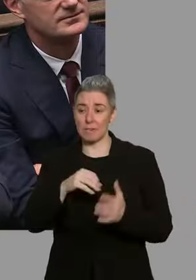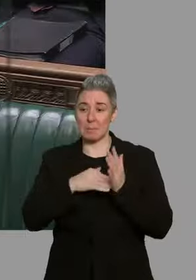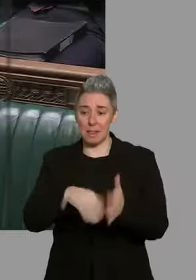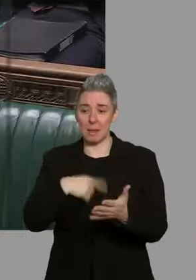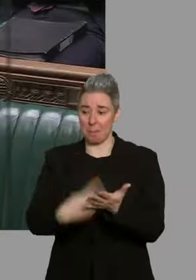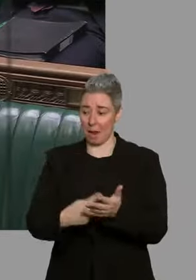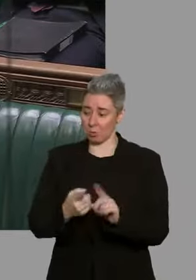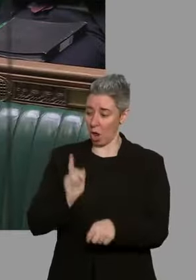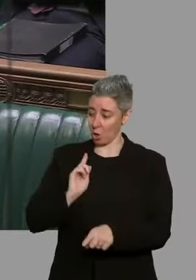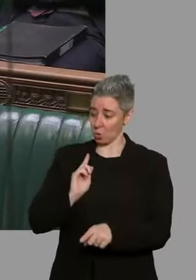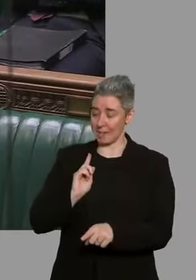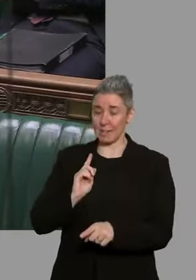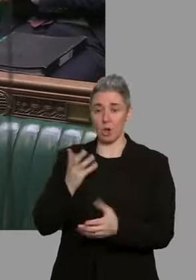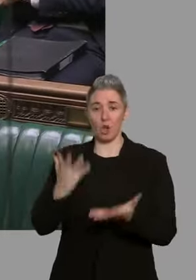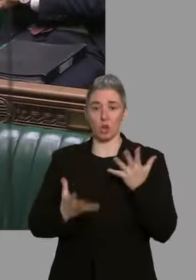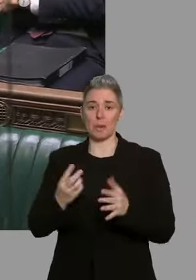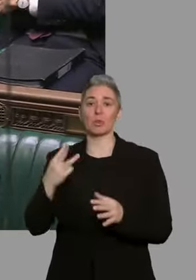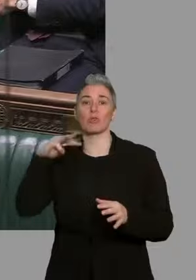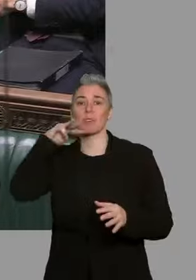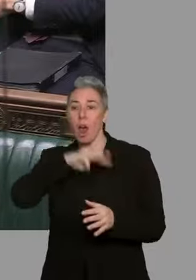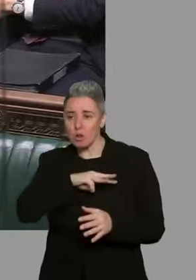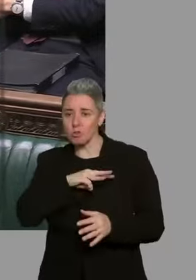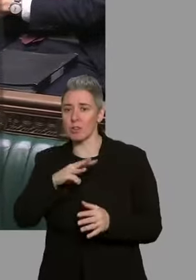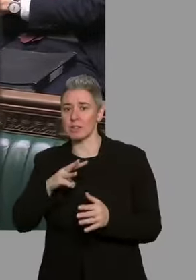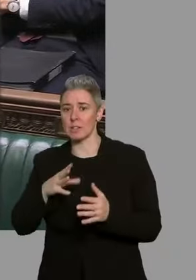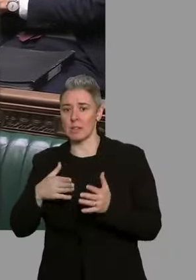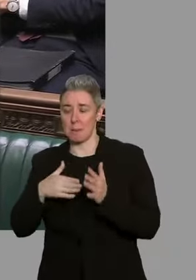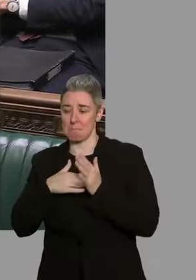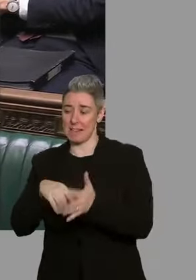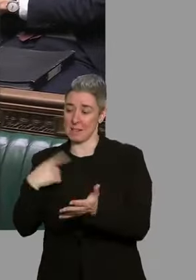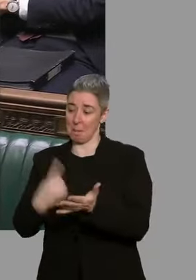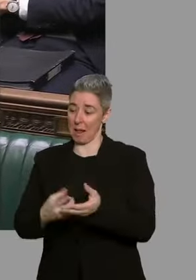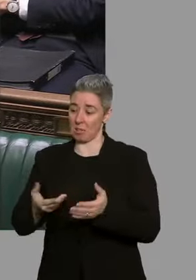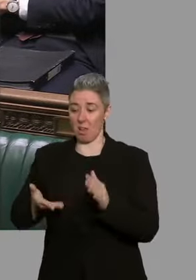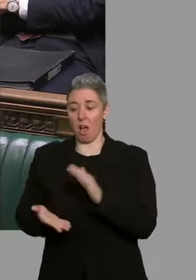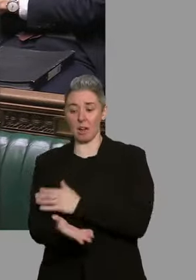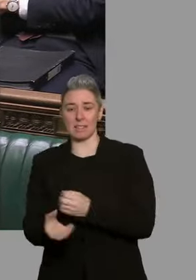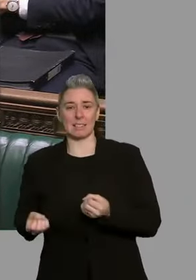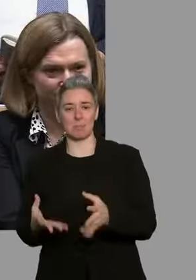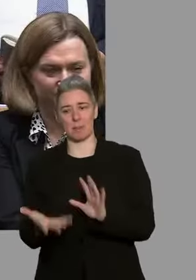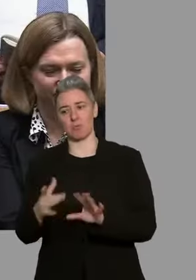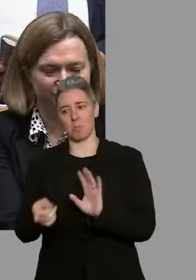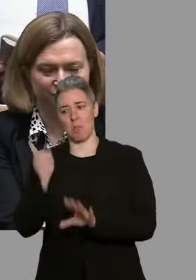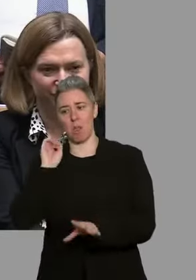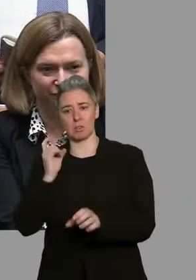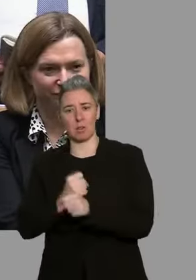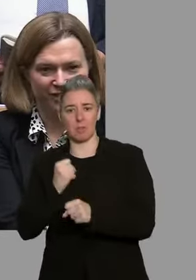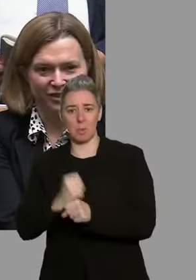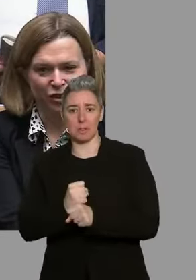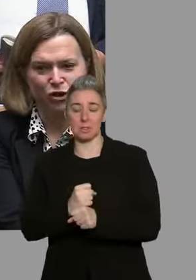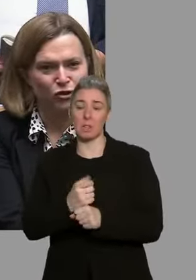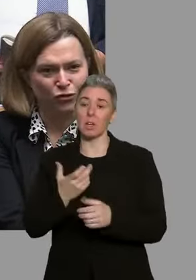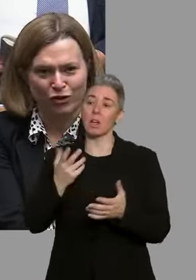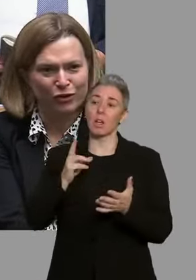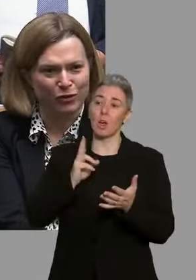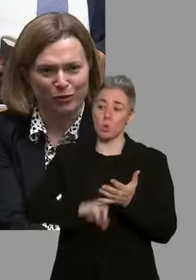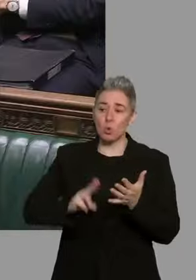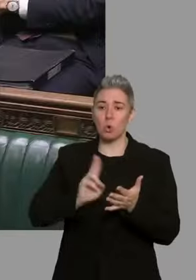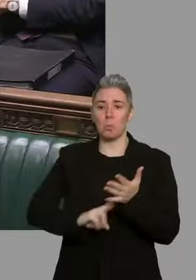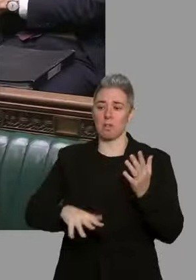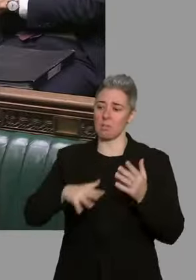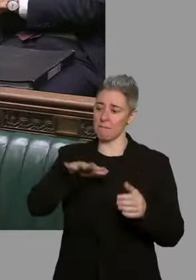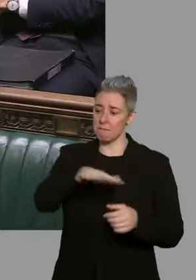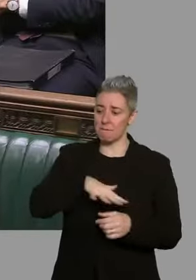the last government. On the threshold, as he well knows, in an ordinary family case, the threshold is £3 million, and that means